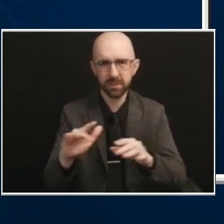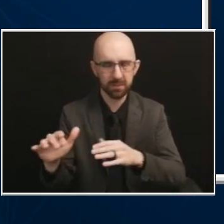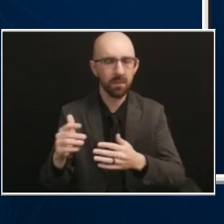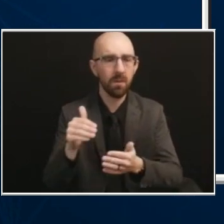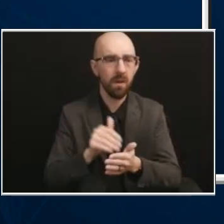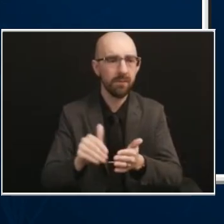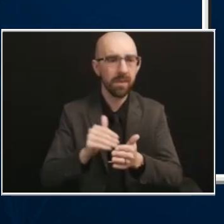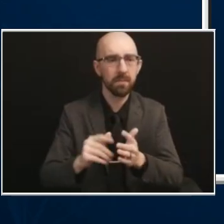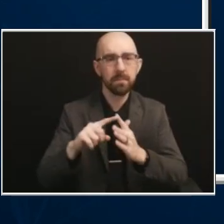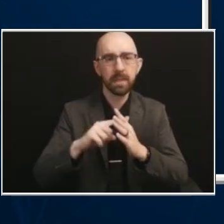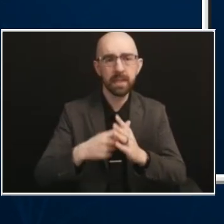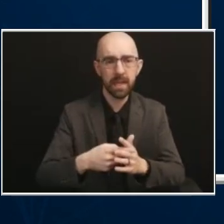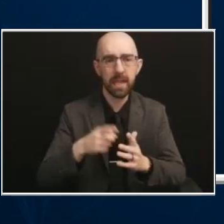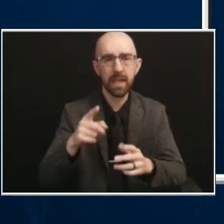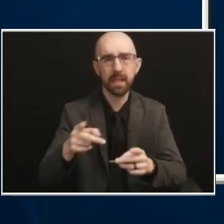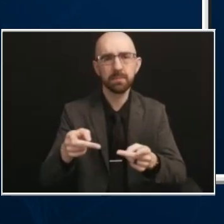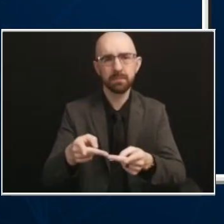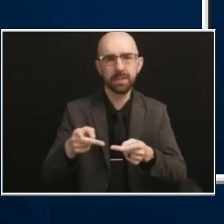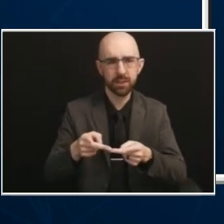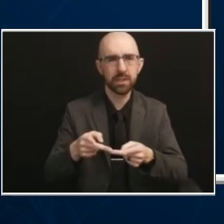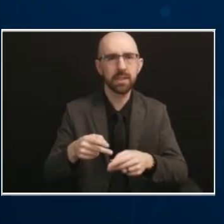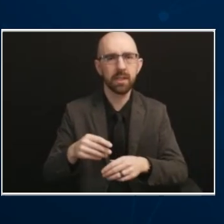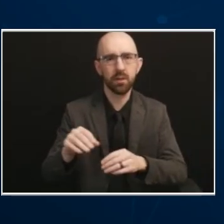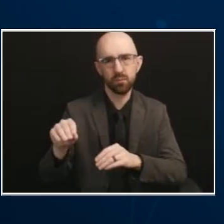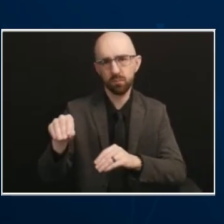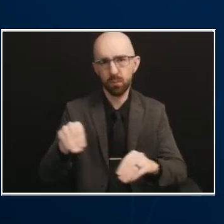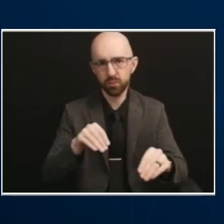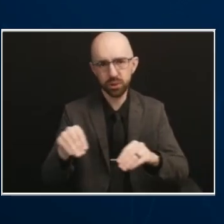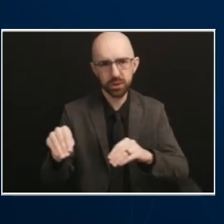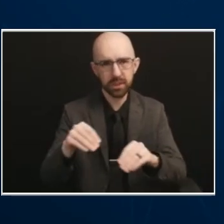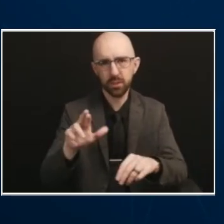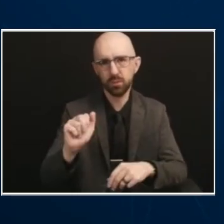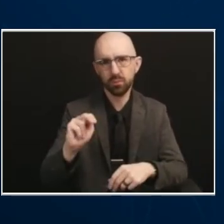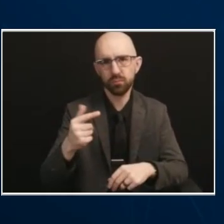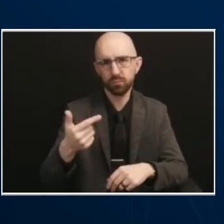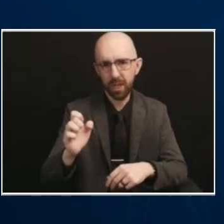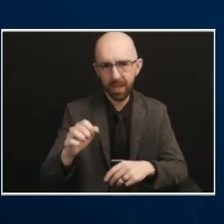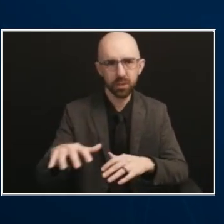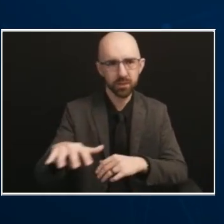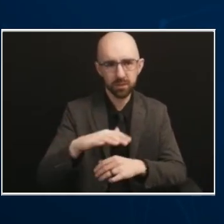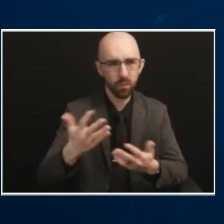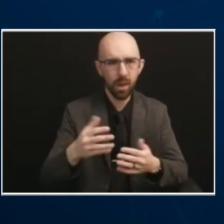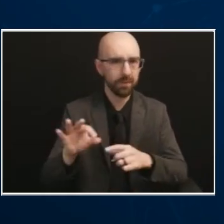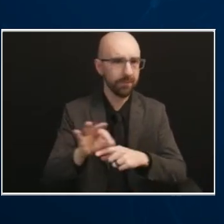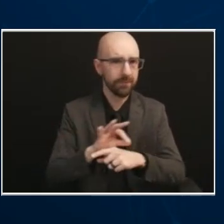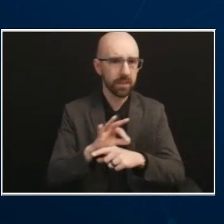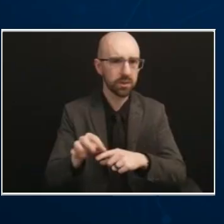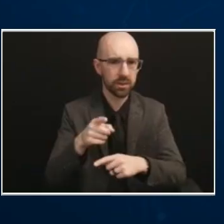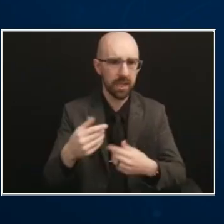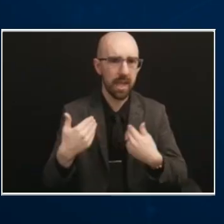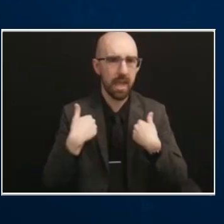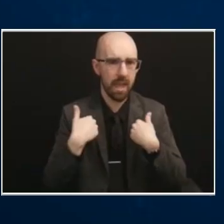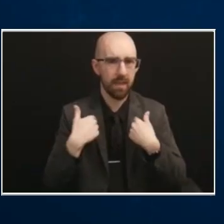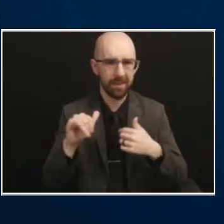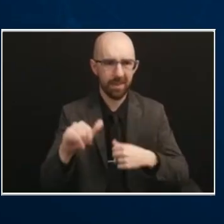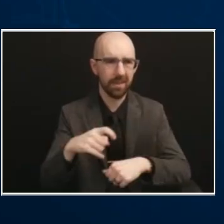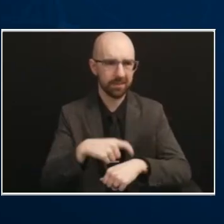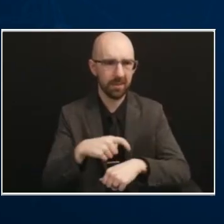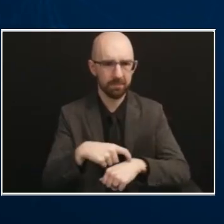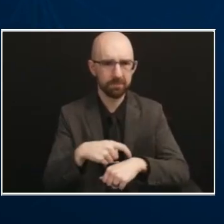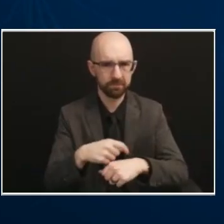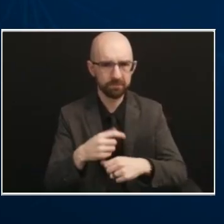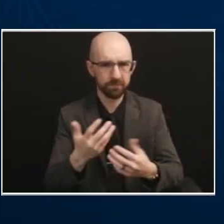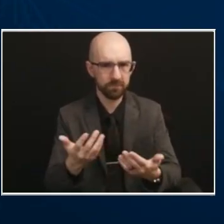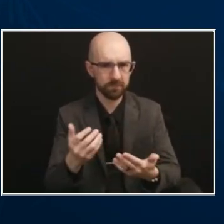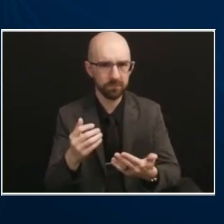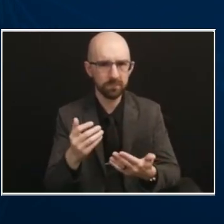it's positioning and range of motion, and then whatever function that they're able and have at that time as they're so early on